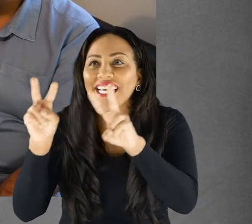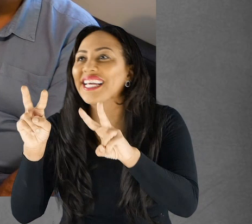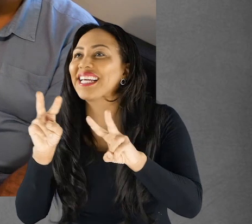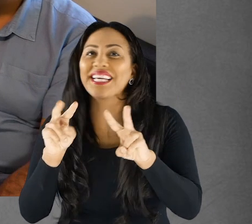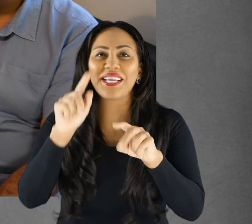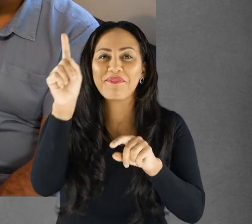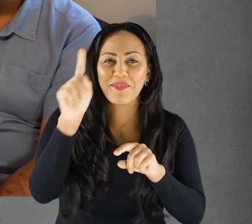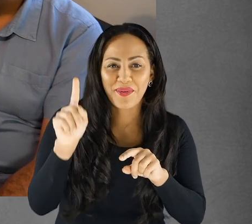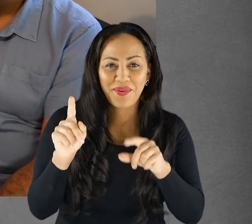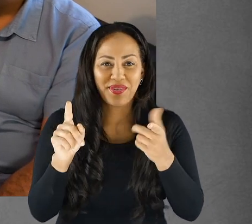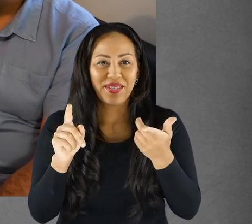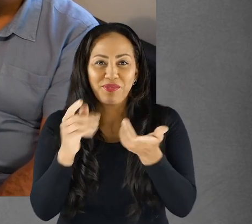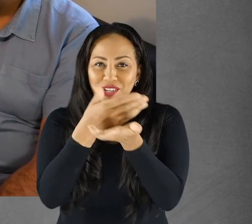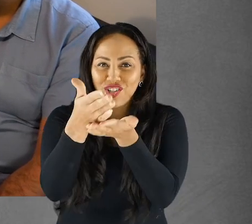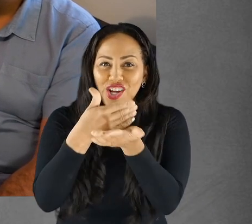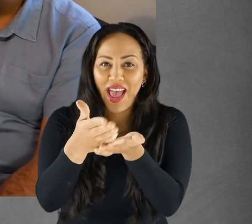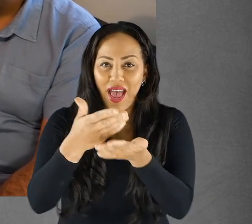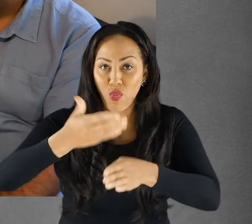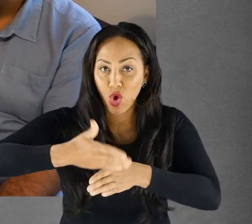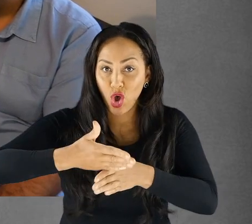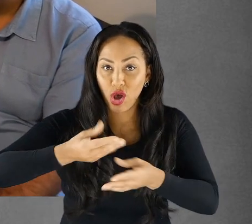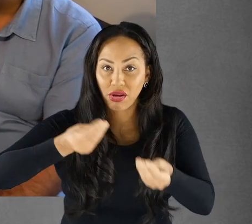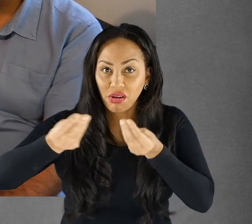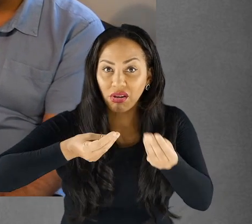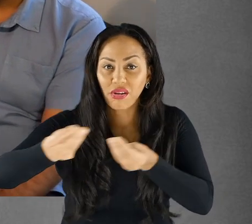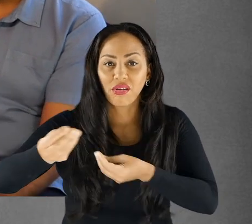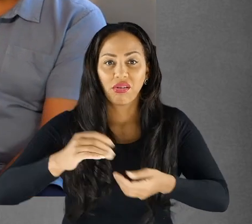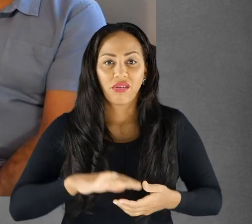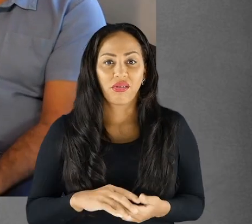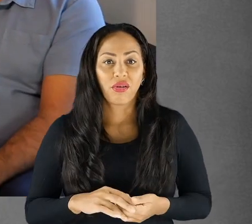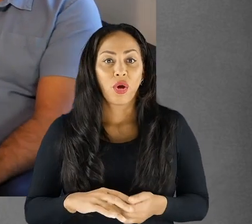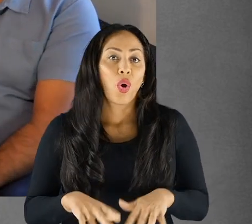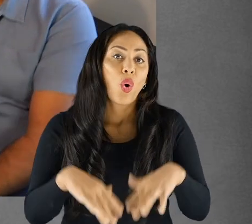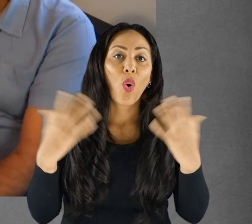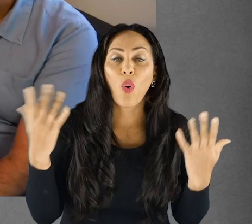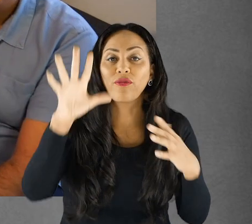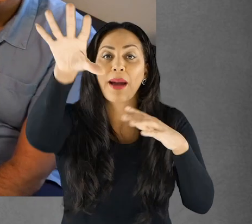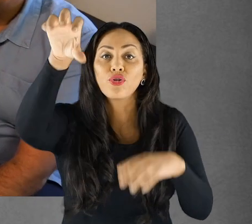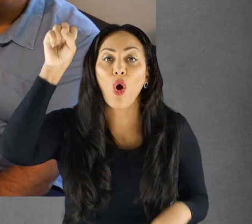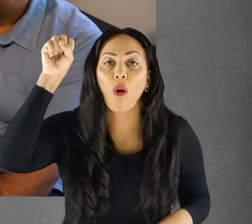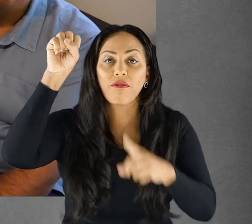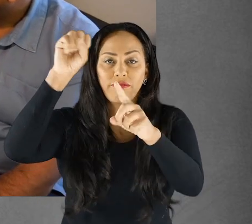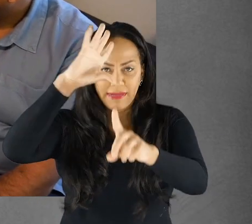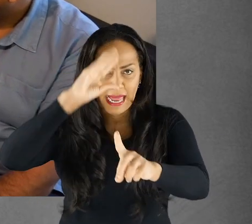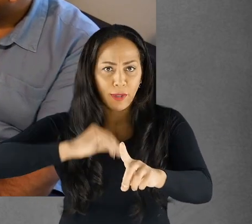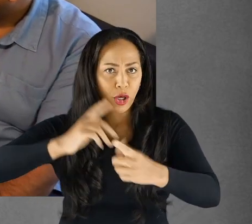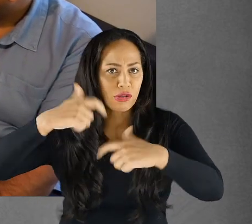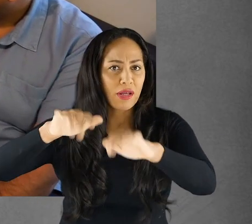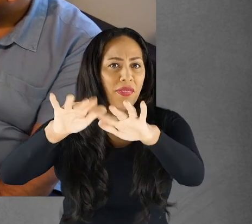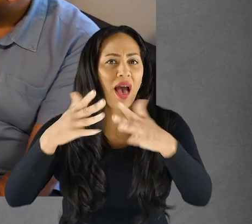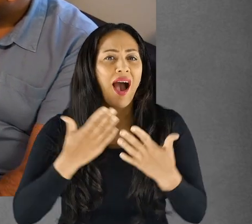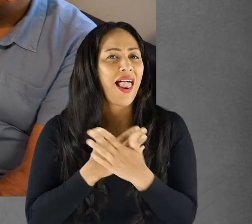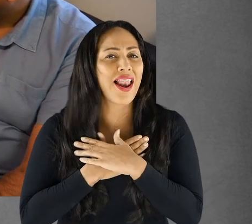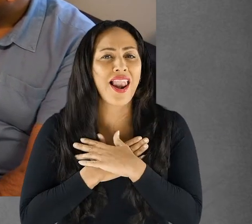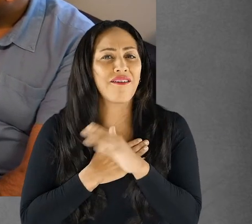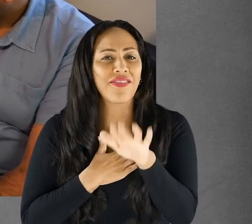because it's so lovely to have that energy. So, you know, you're just not, you know, because we share our work. But then also, you know, if you let